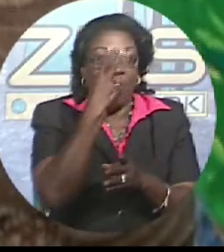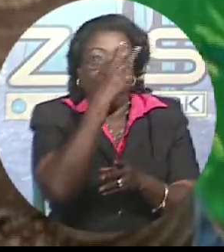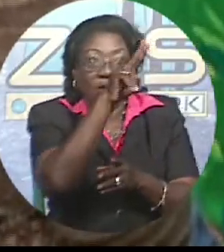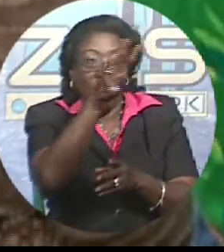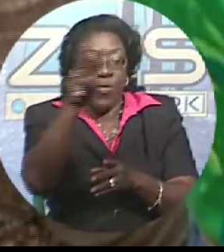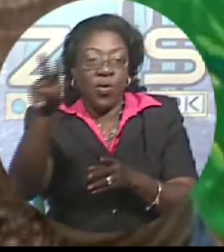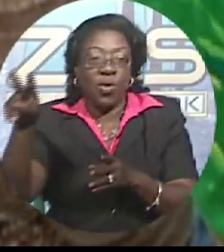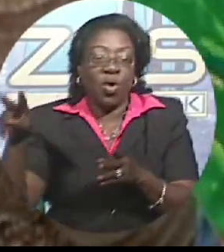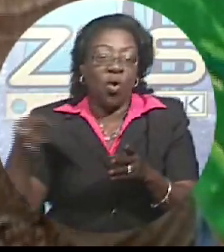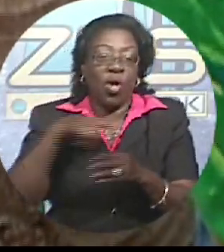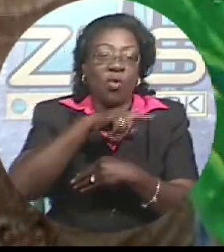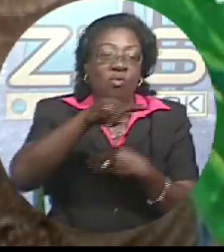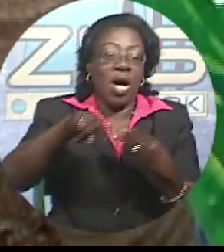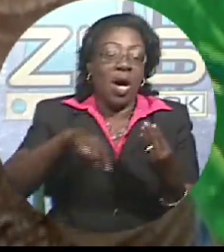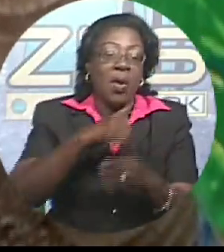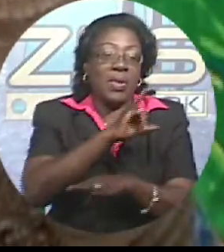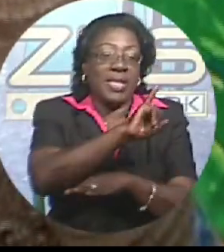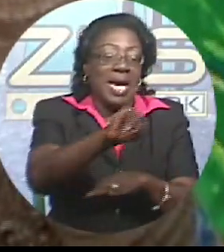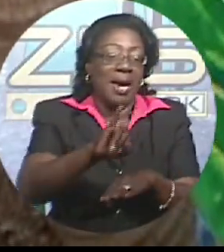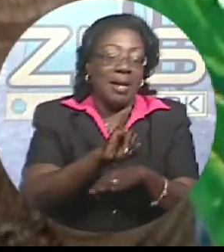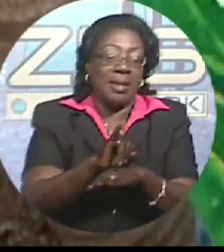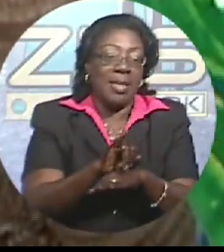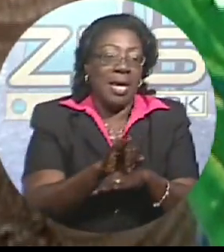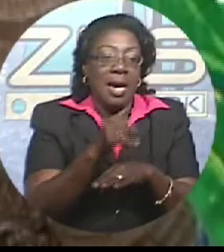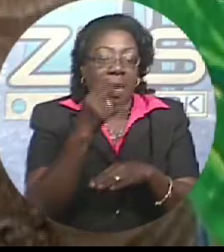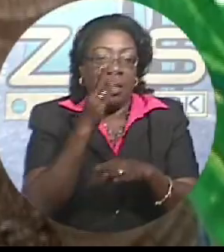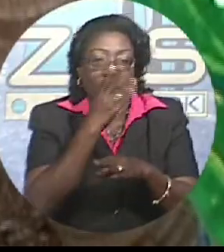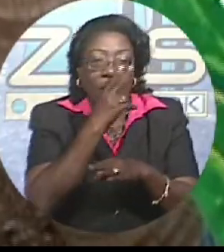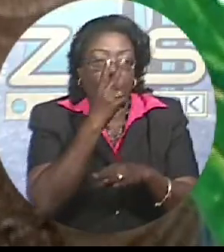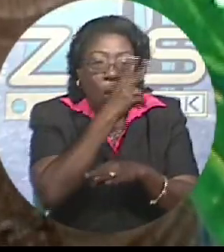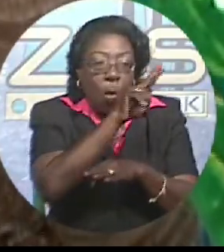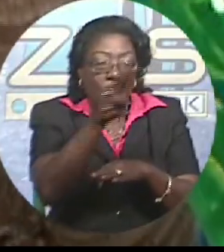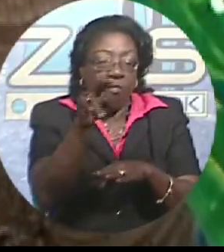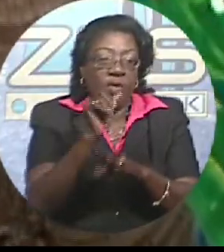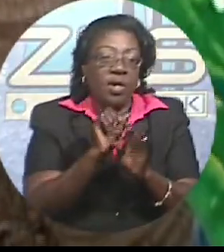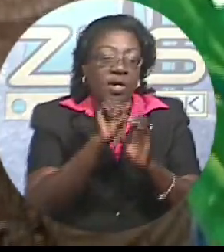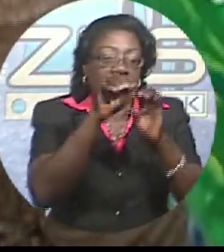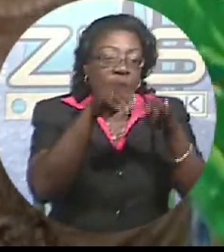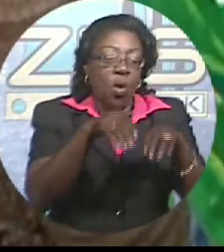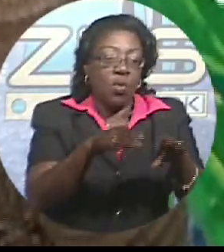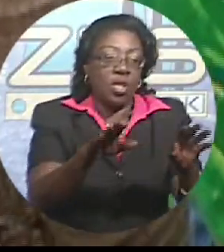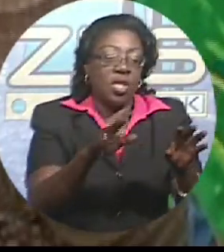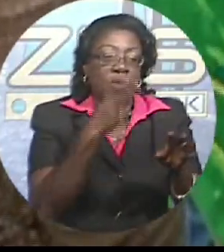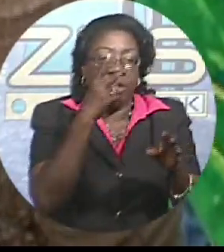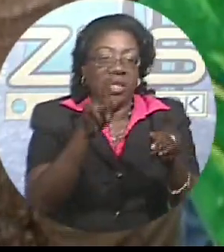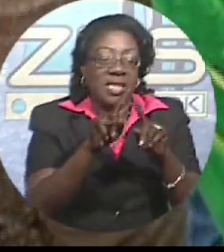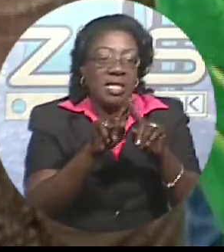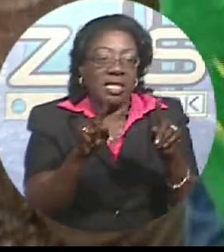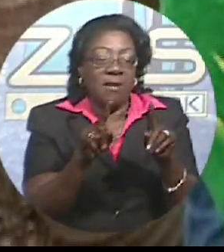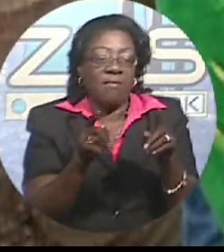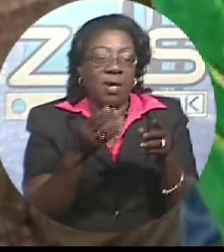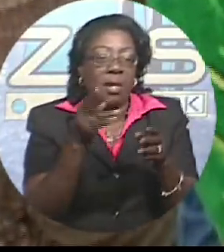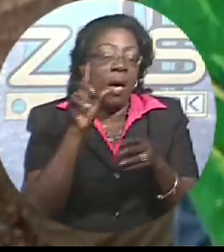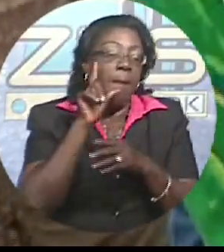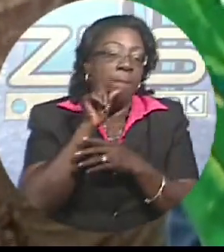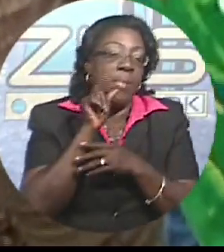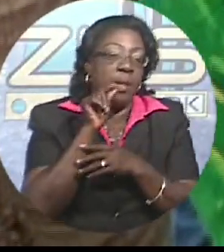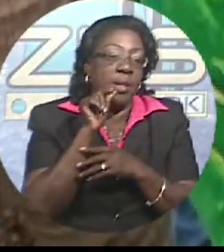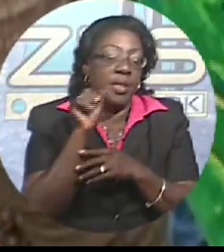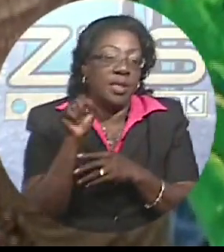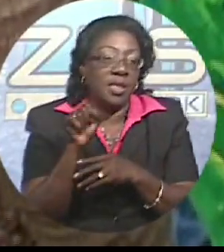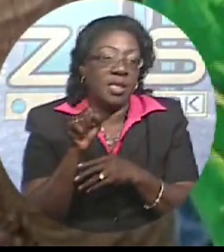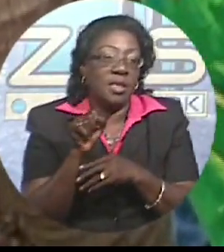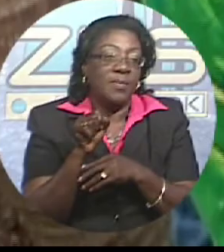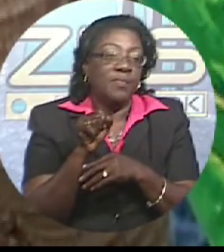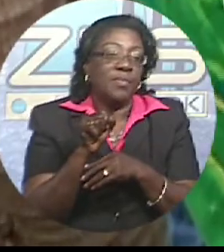island, the Atlantic. They'll see rare birds. You might, if you're really lucky, see the